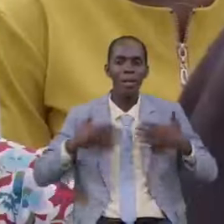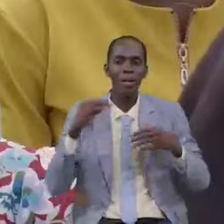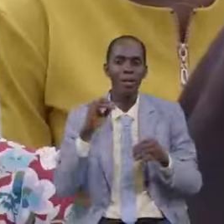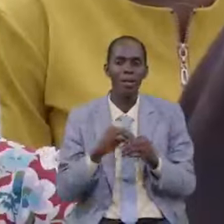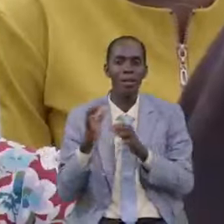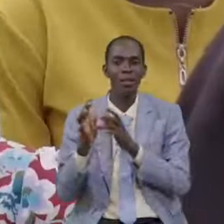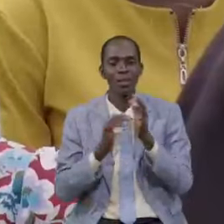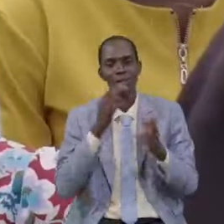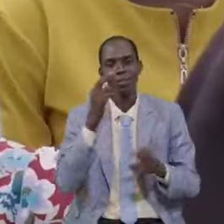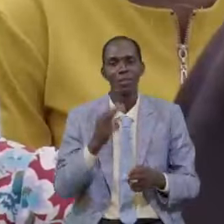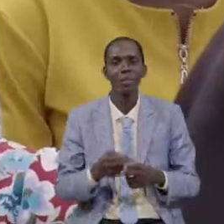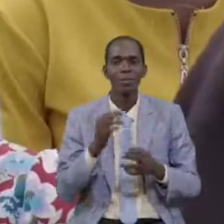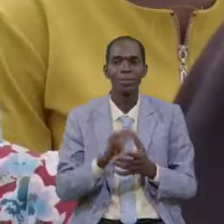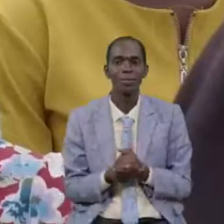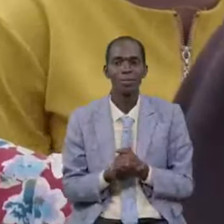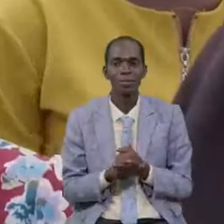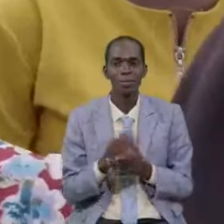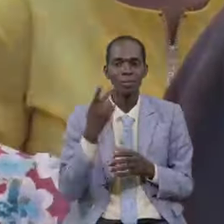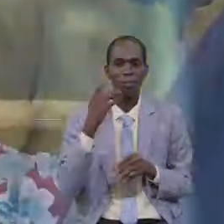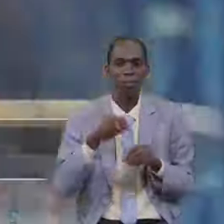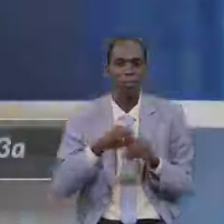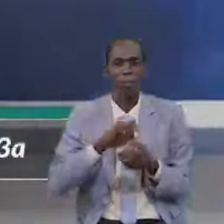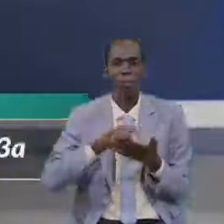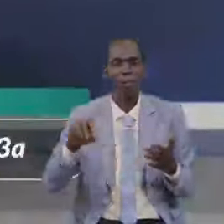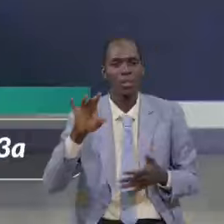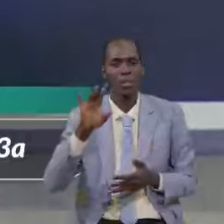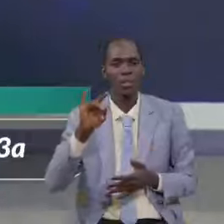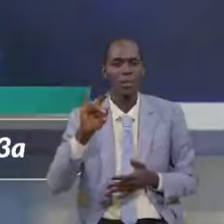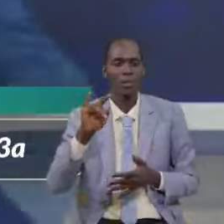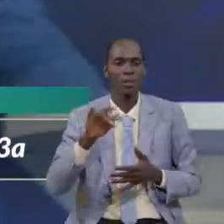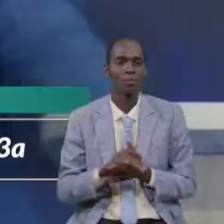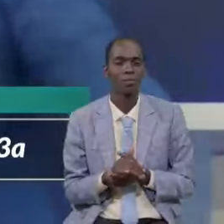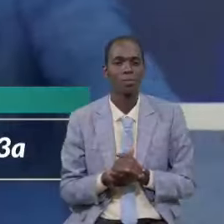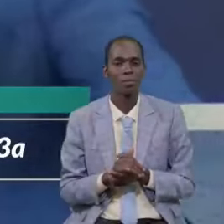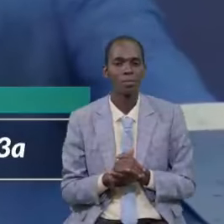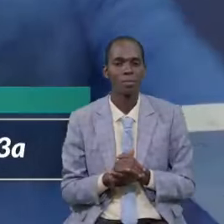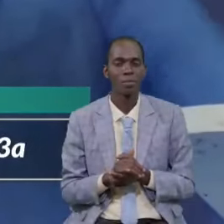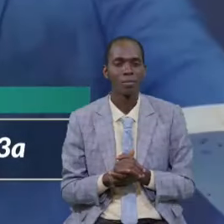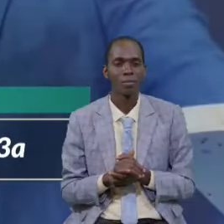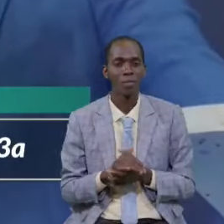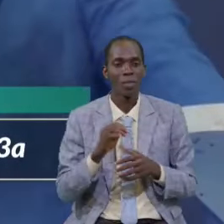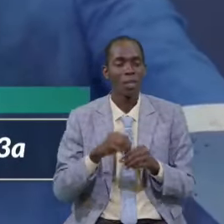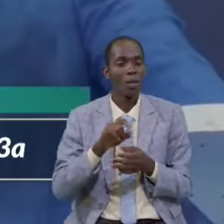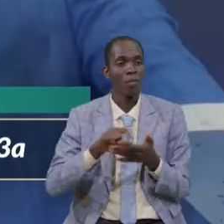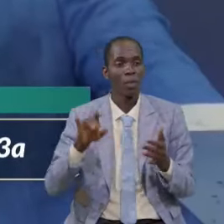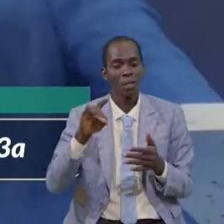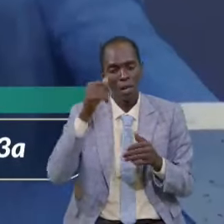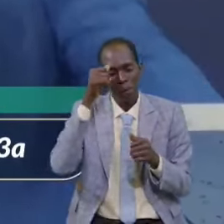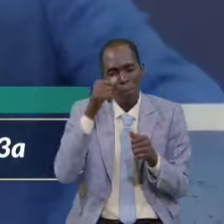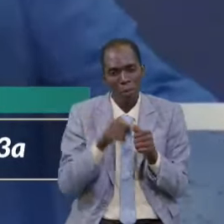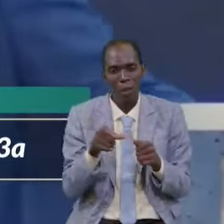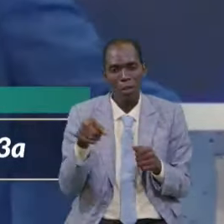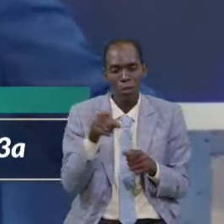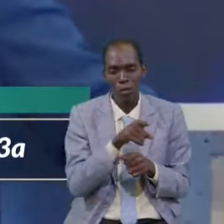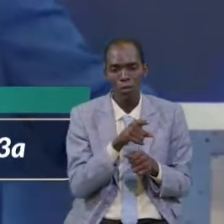Look at verse 18 there. In verse 18, it says, remember ye not the former things,